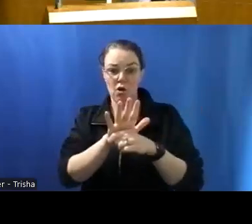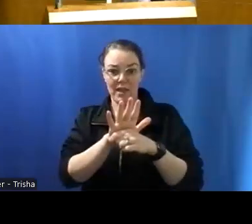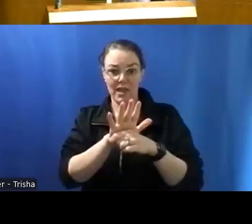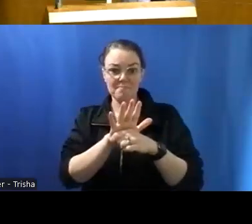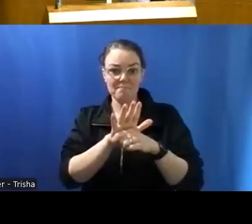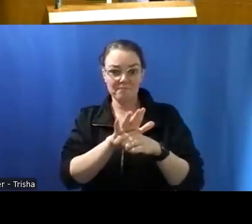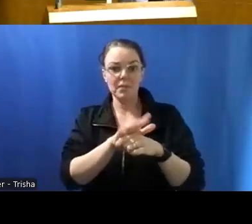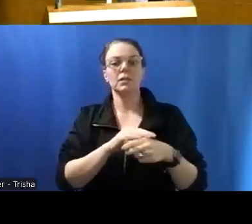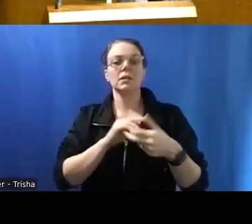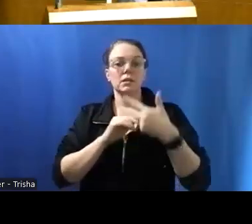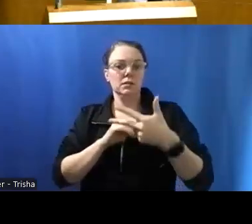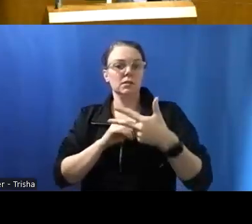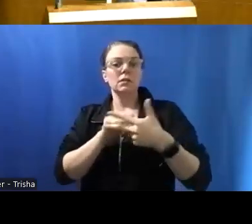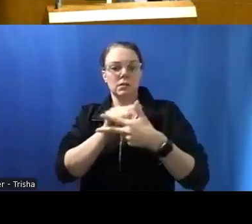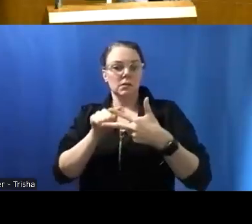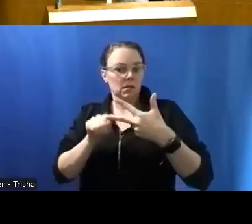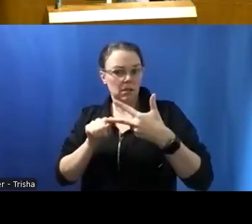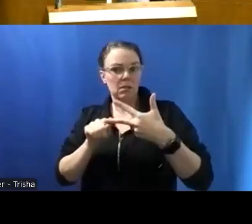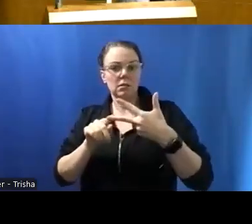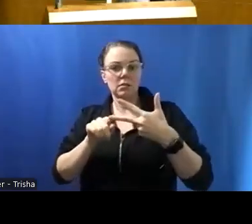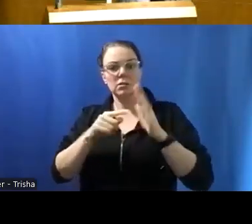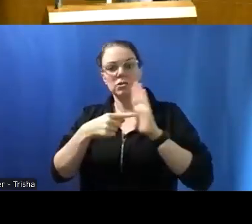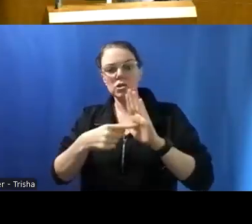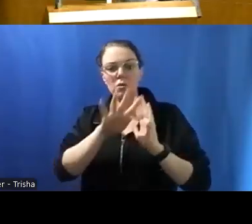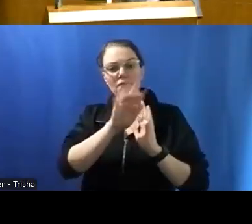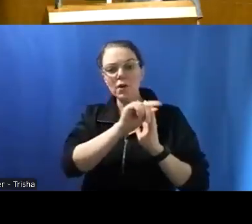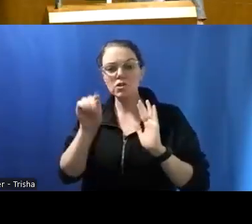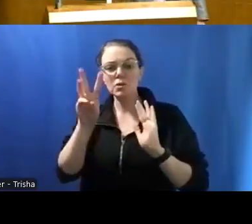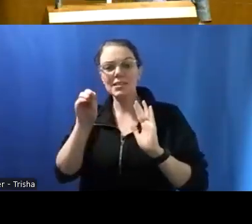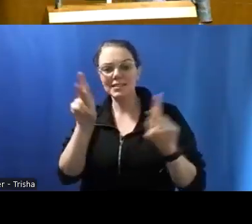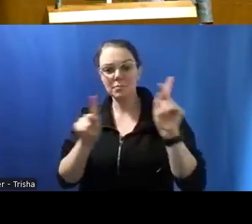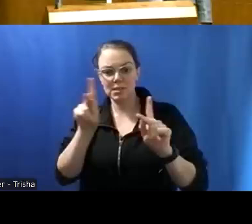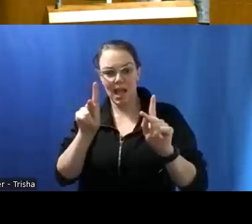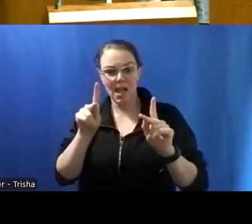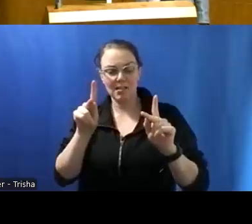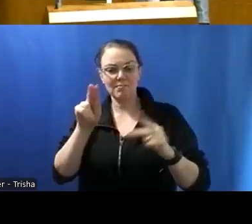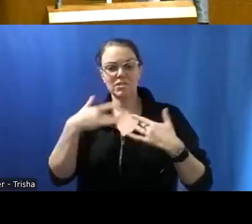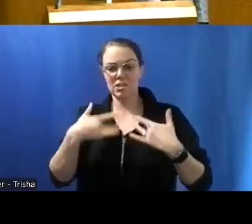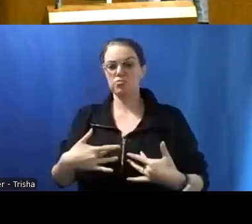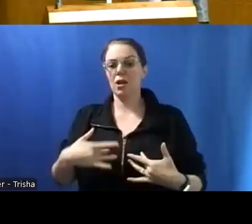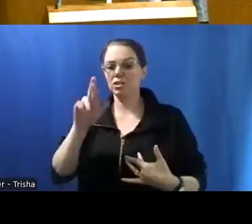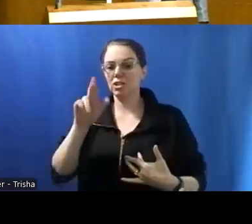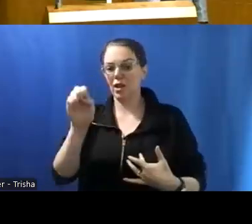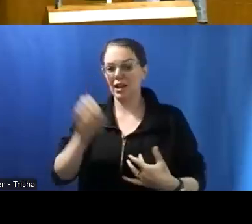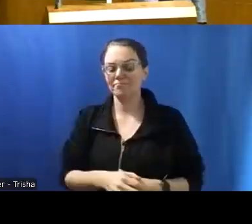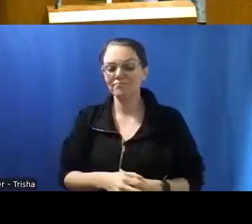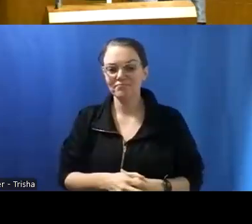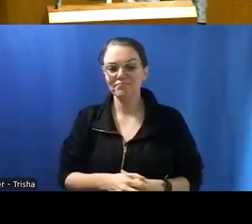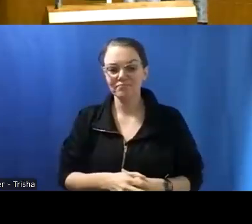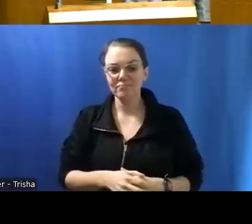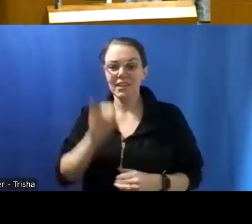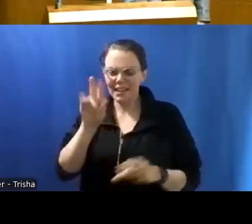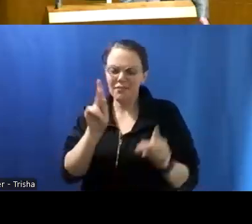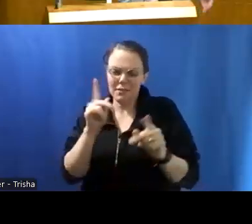that, showed about a 40 to 60% rate of depression in people with vision